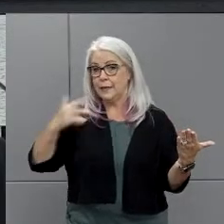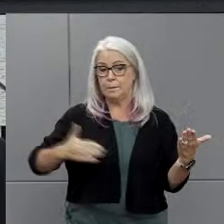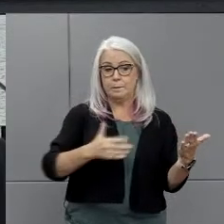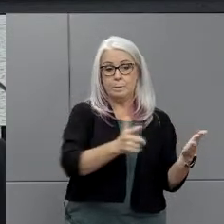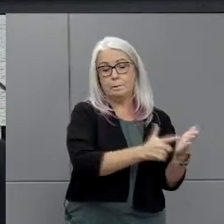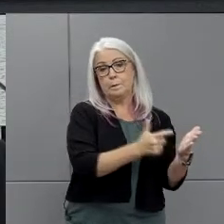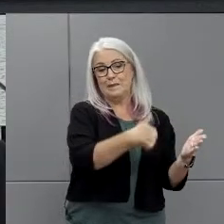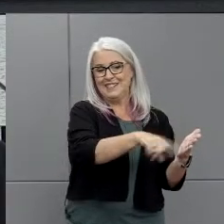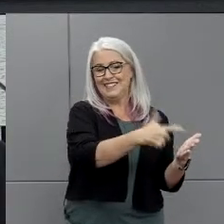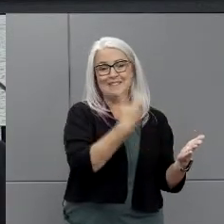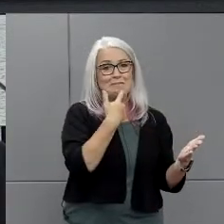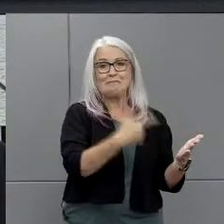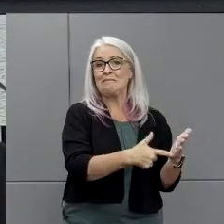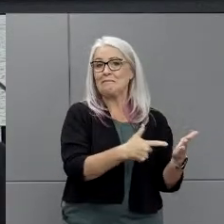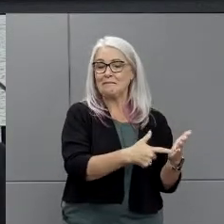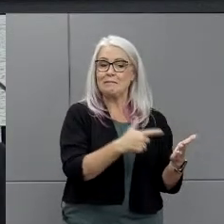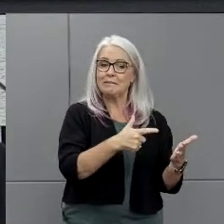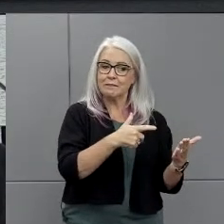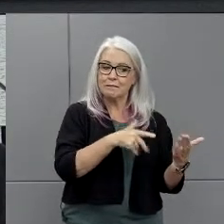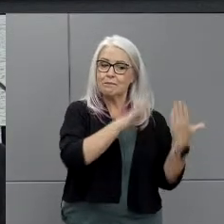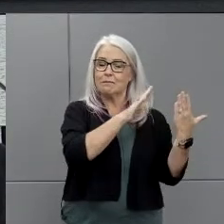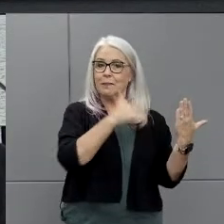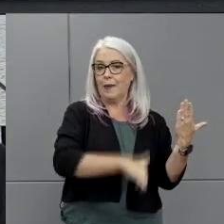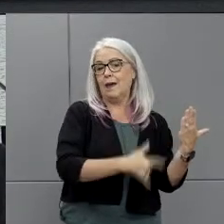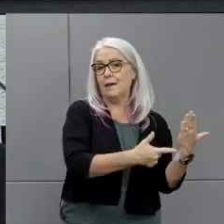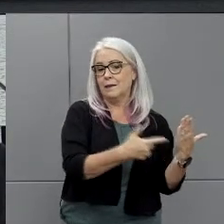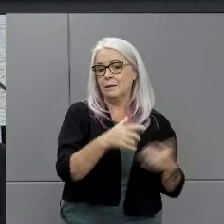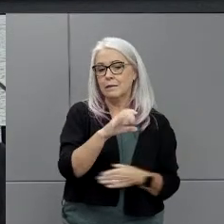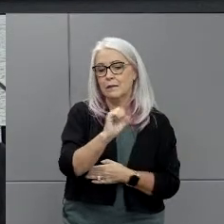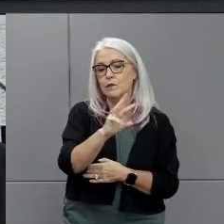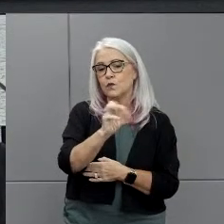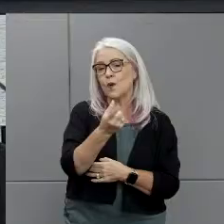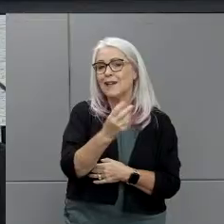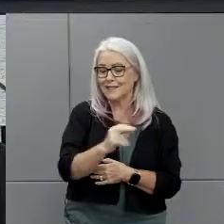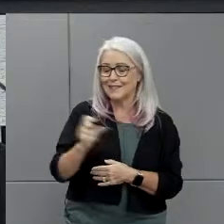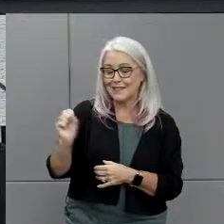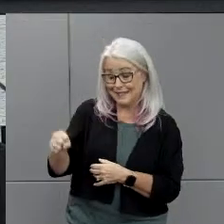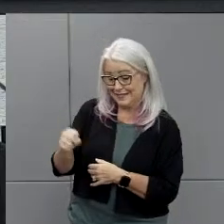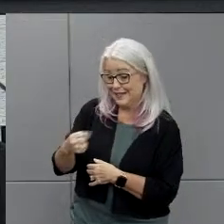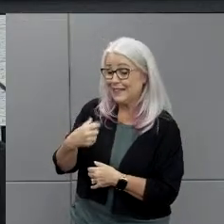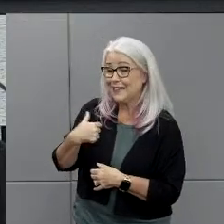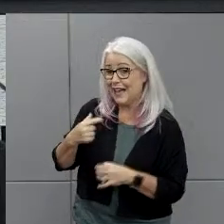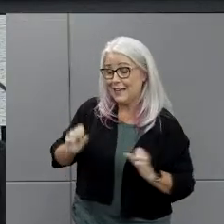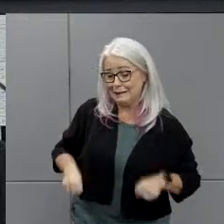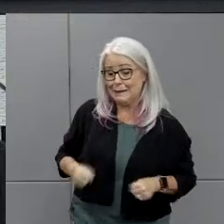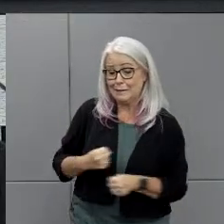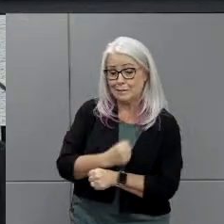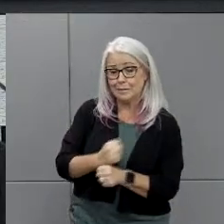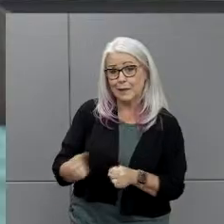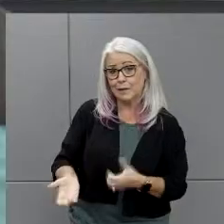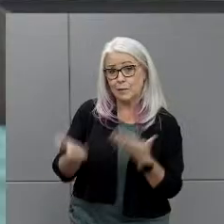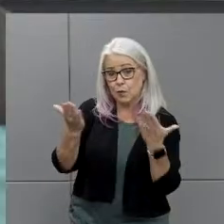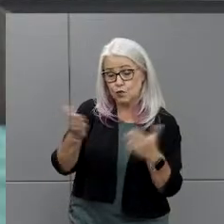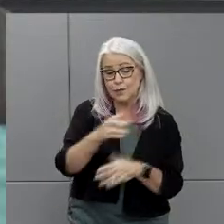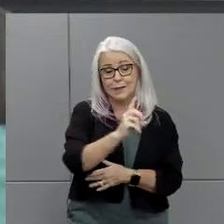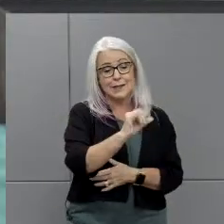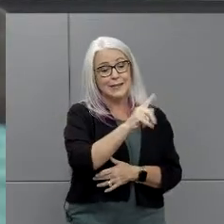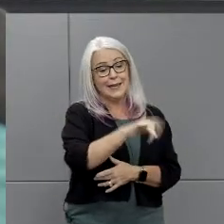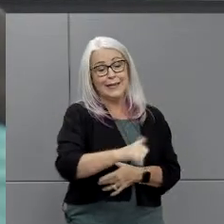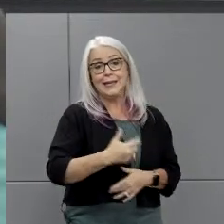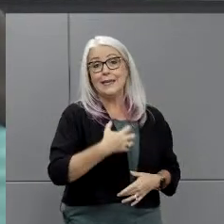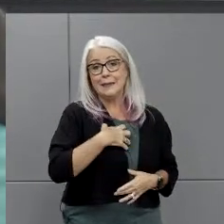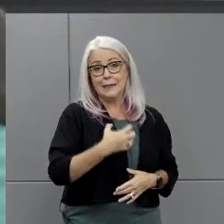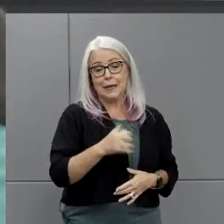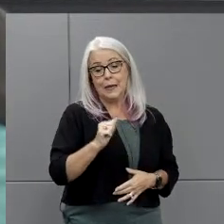it. Chair Swanson ruled that he was able to make motions, and trustee Daly